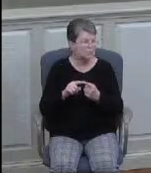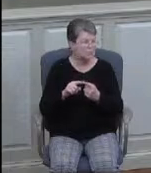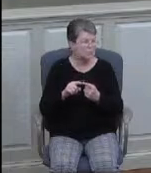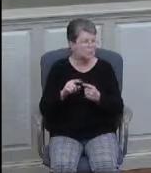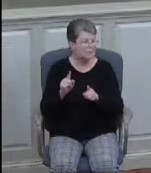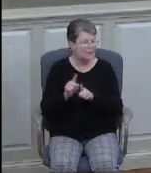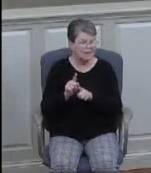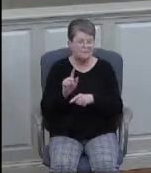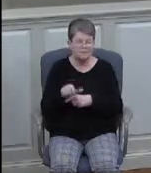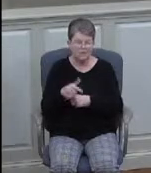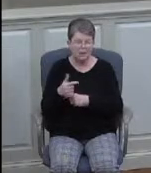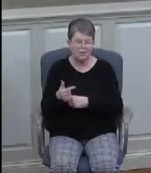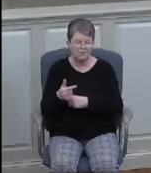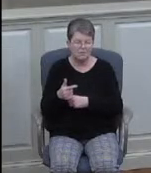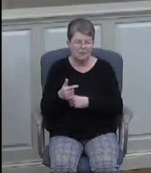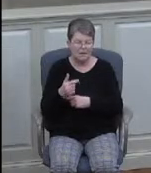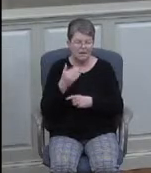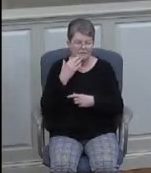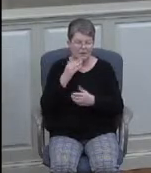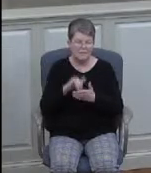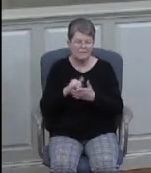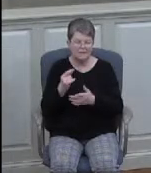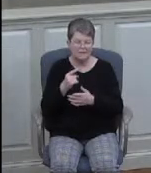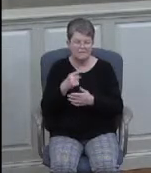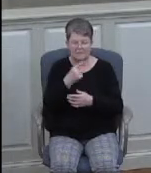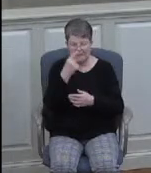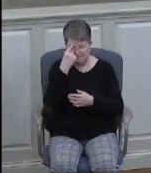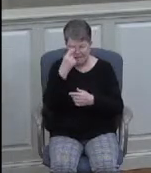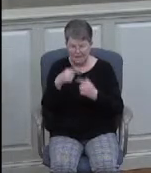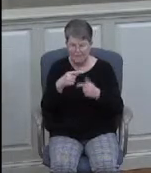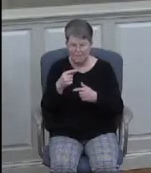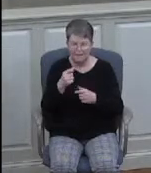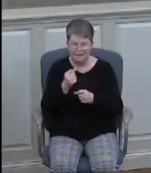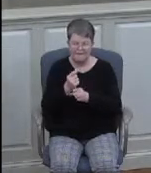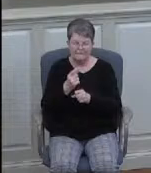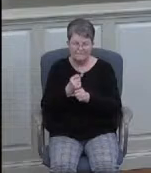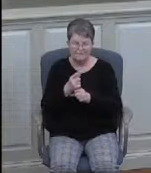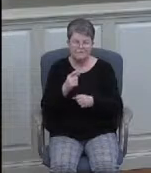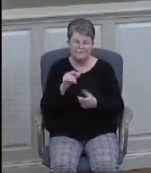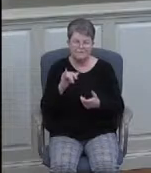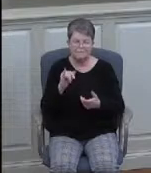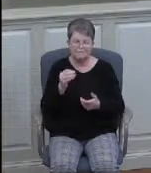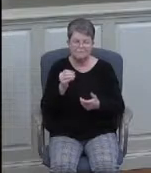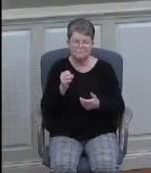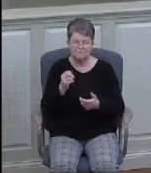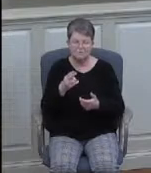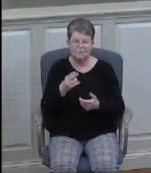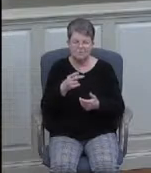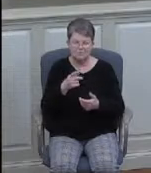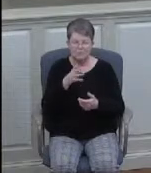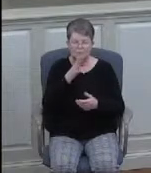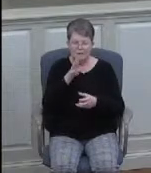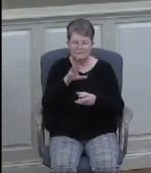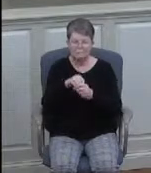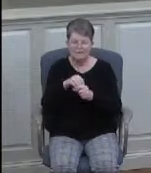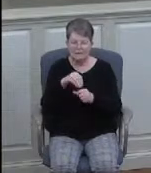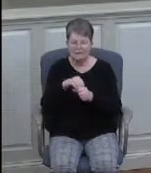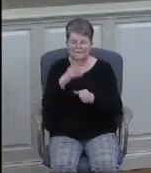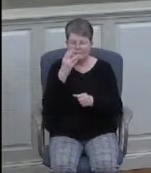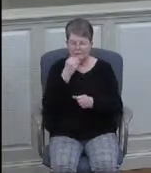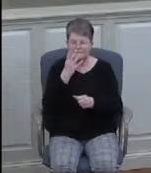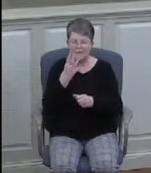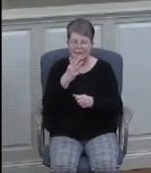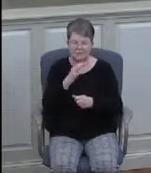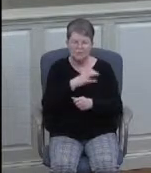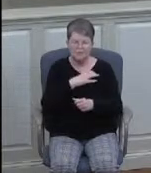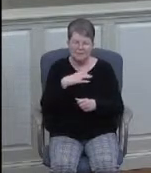as an alternative, and I know that's something they think about every year, and so certainly Josh he'll be participating with the beautification committee, and